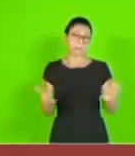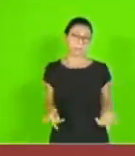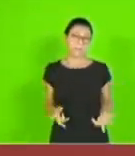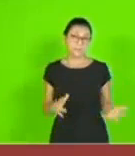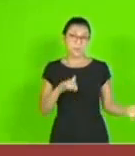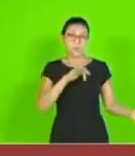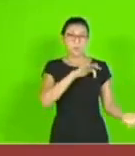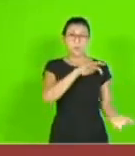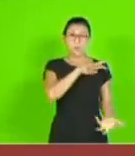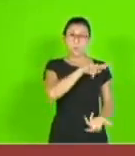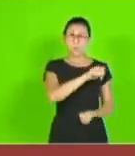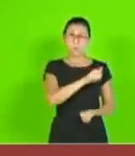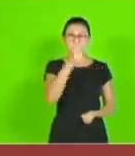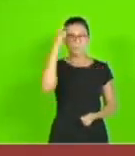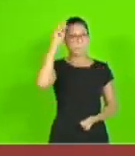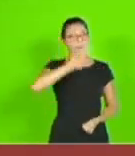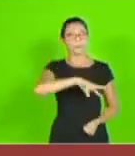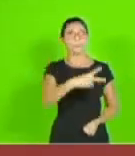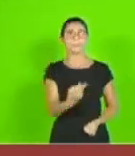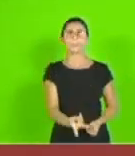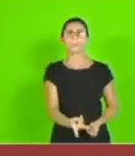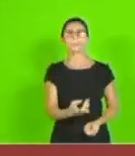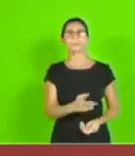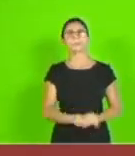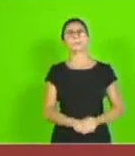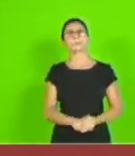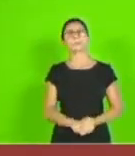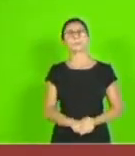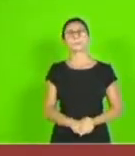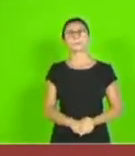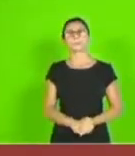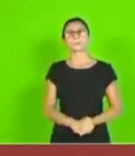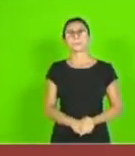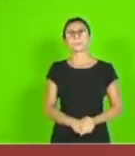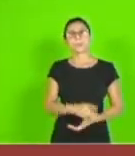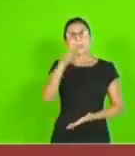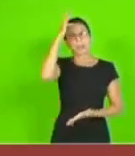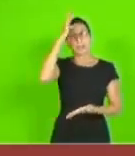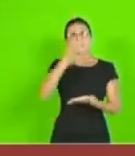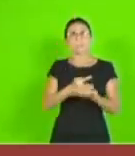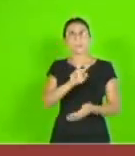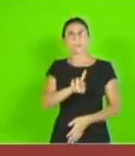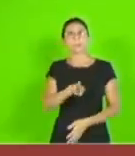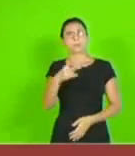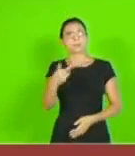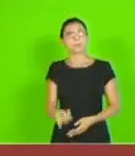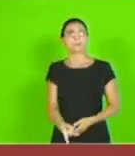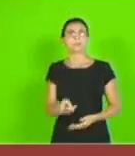The world doesn't think like this. They think in the complete opposite way.